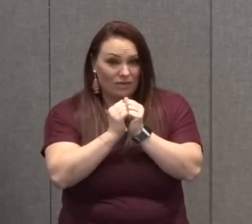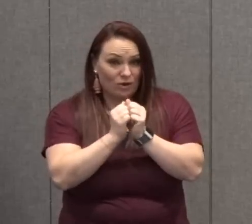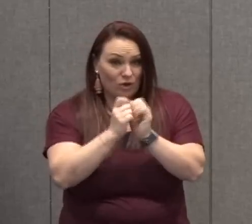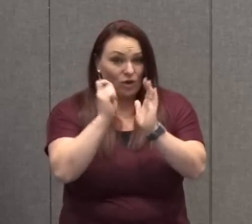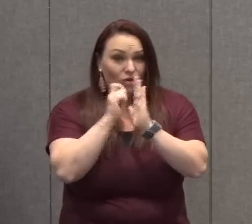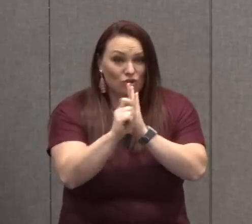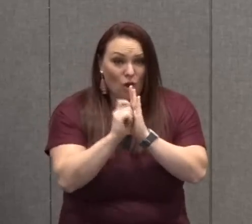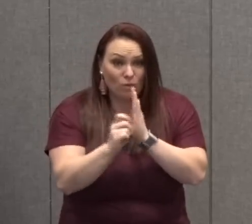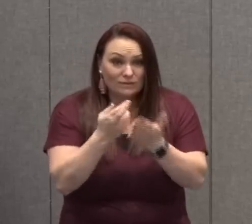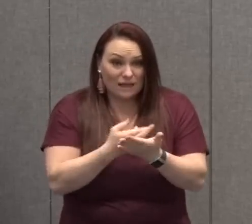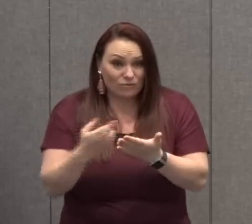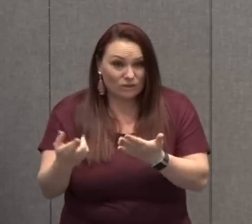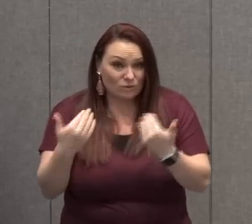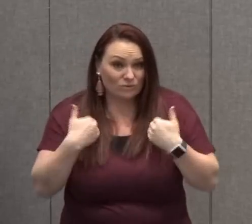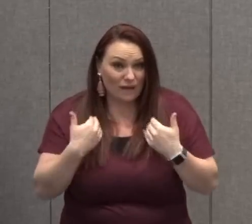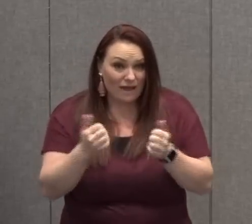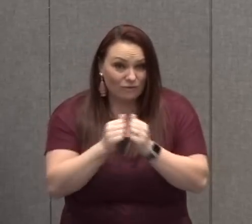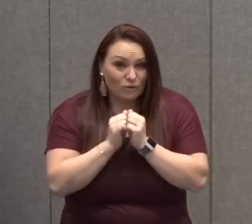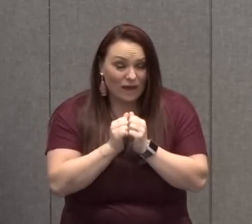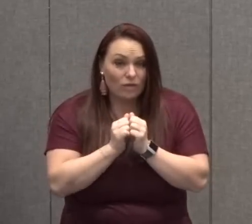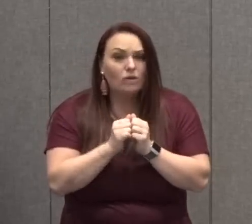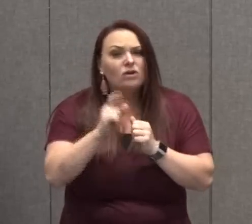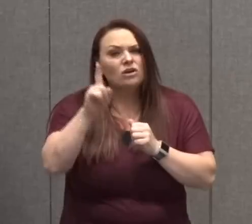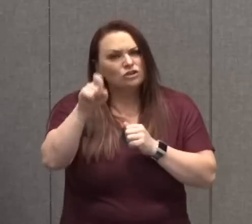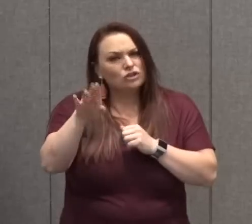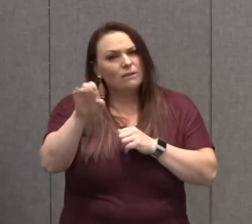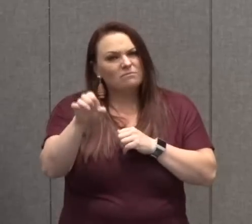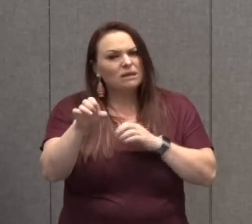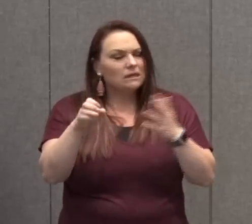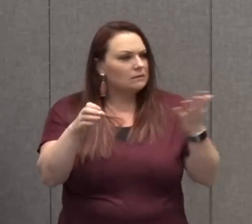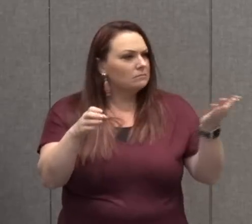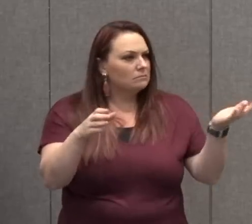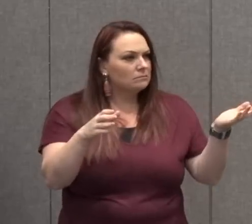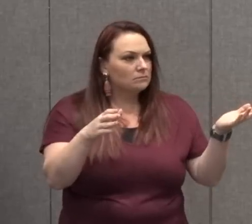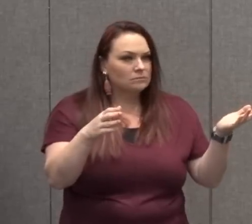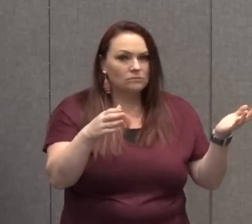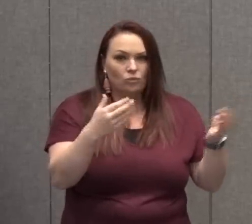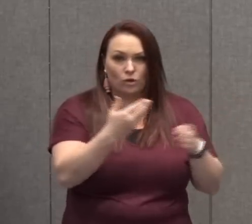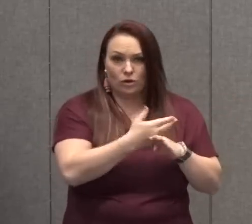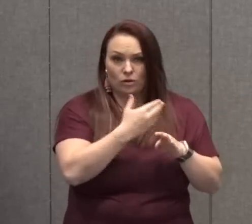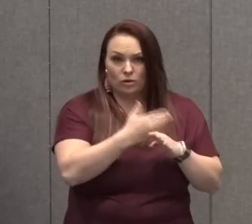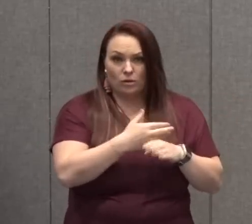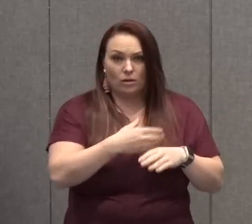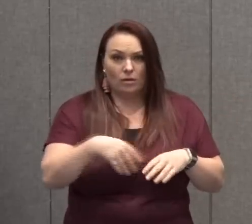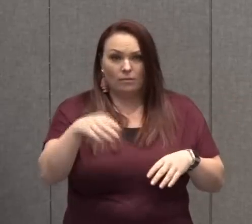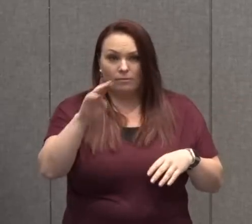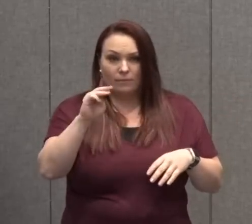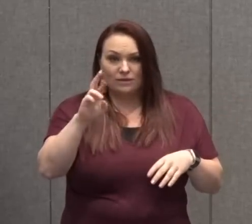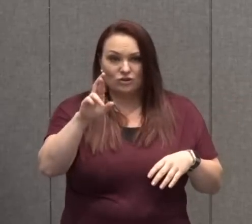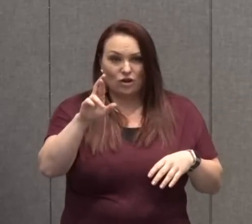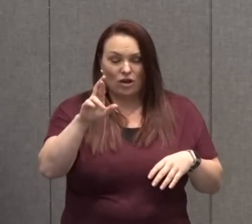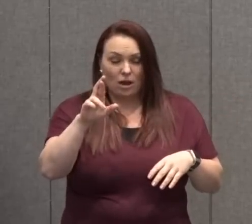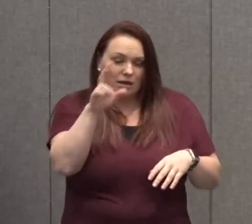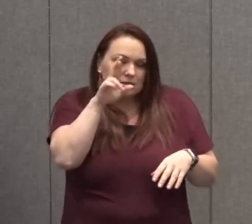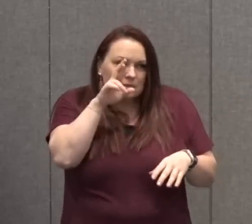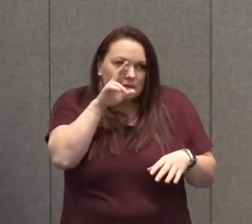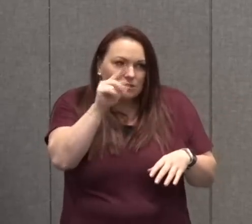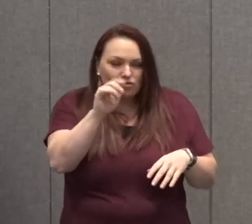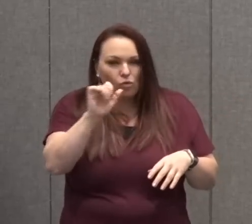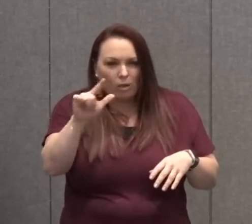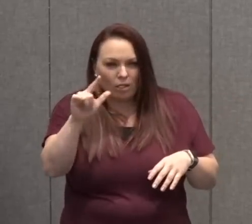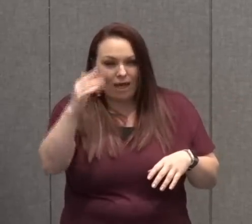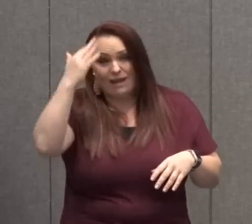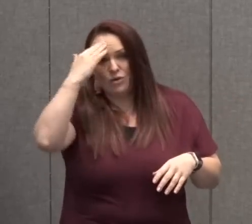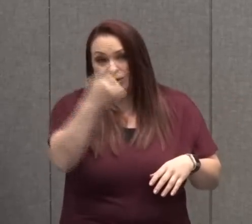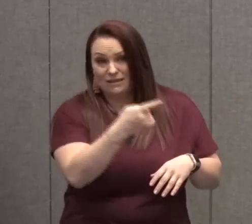resources that we have should be kind of, we're gonna use Mr. R's sneaky tool here. I know what it is, but we'll let him help